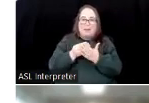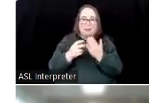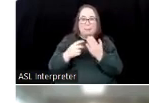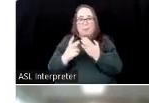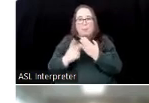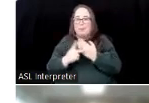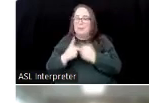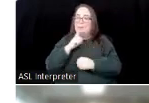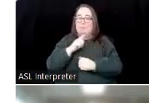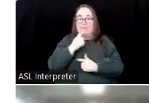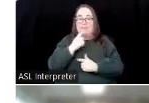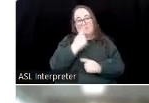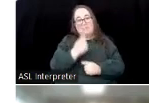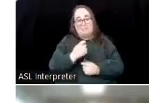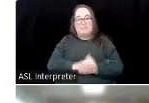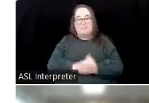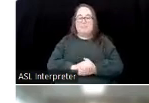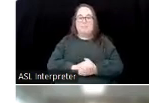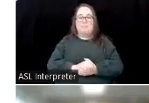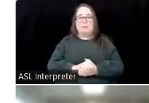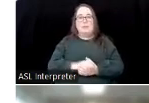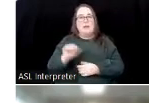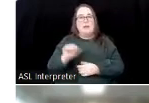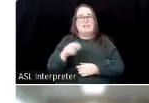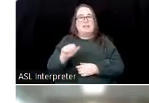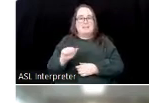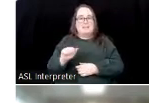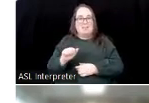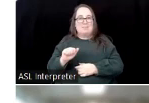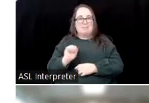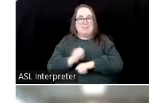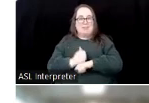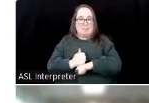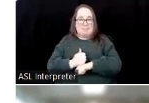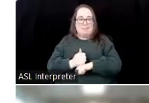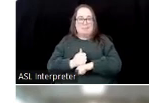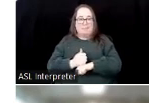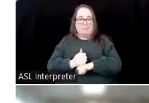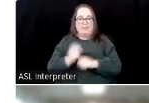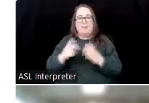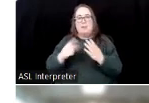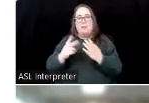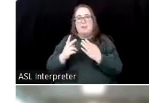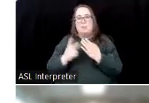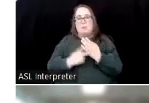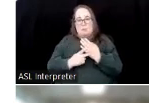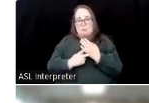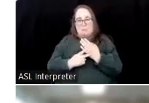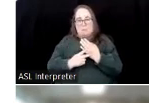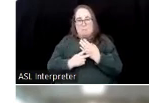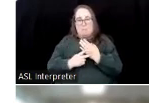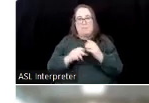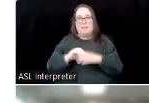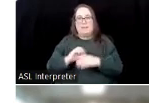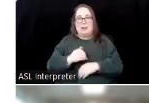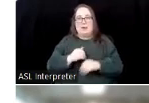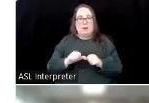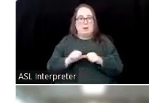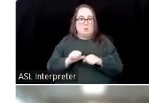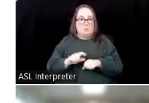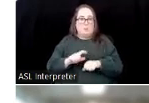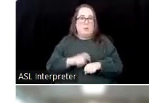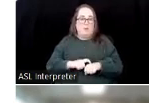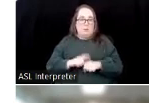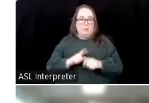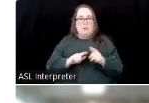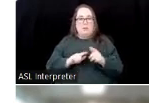is really interesting. The Housing Authority actually put together a program just in our jurisdiction at one point to